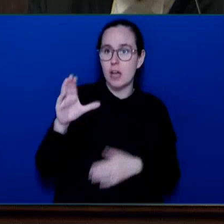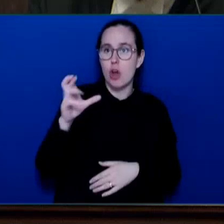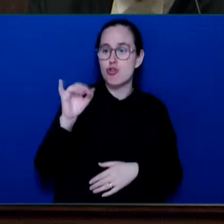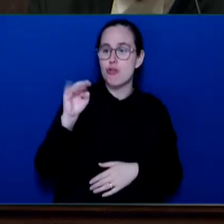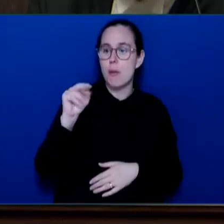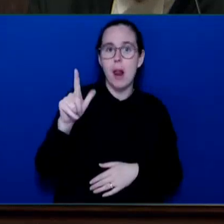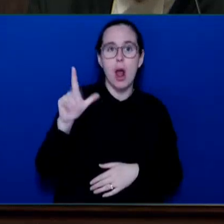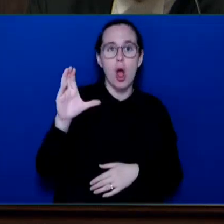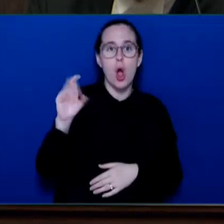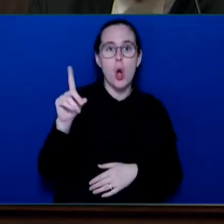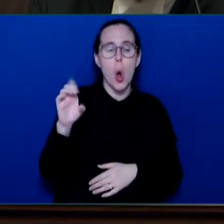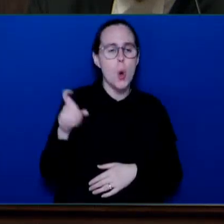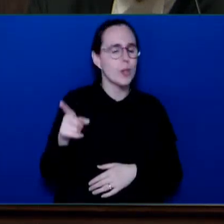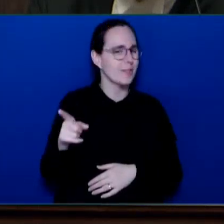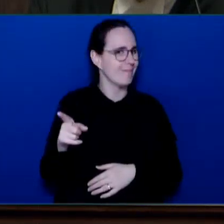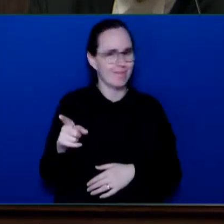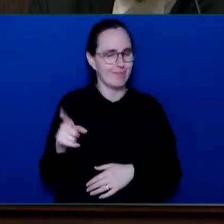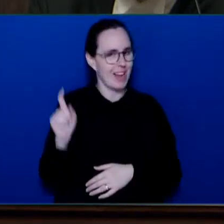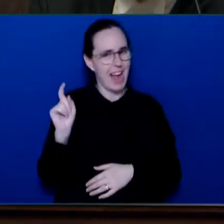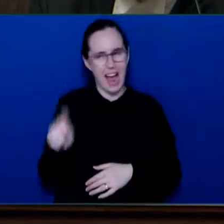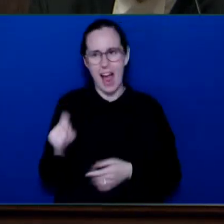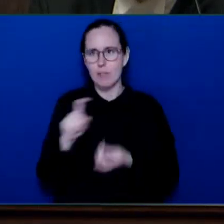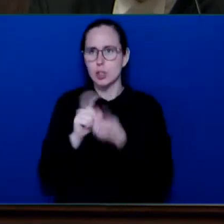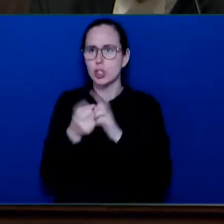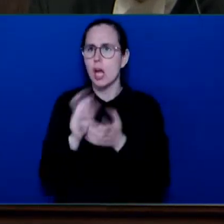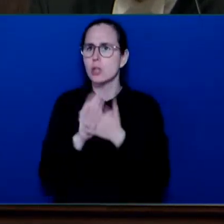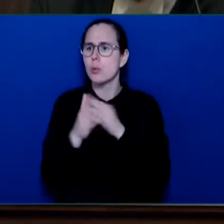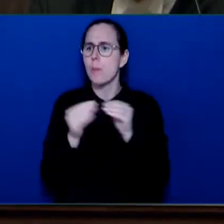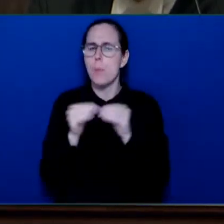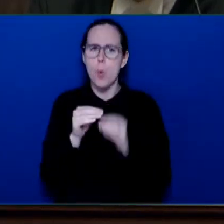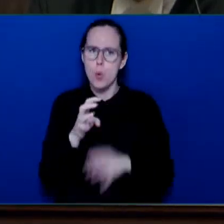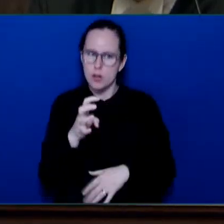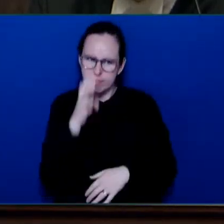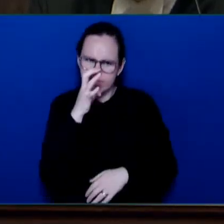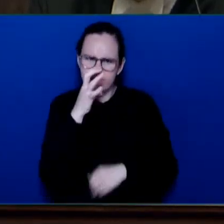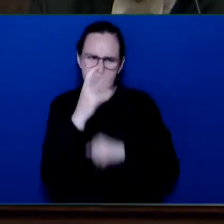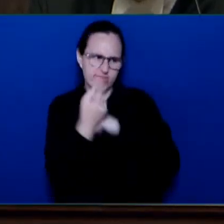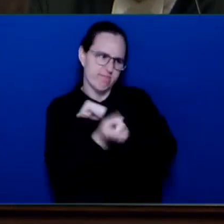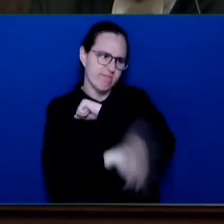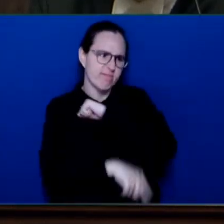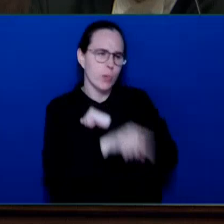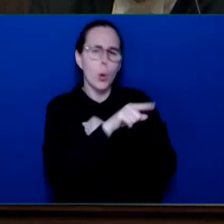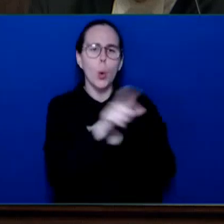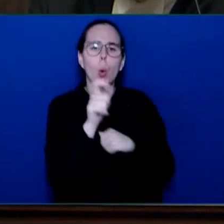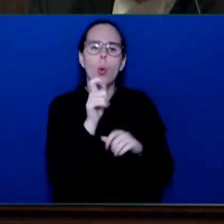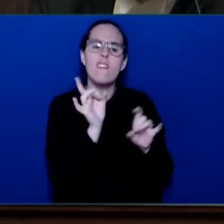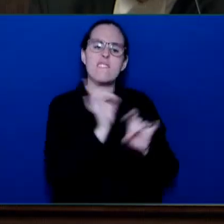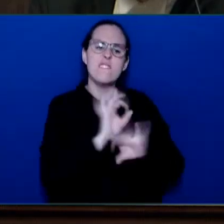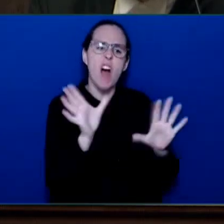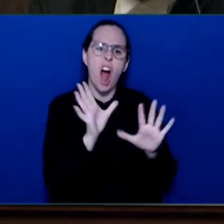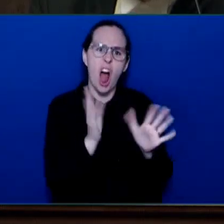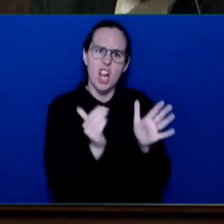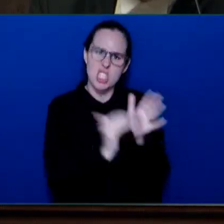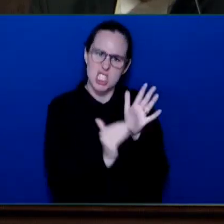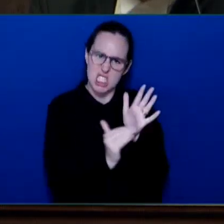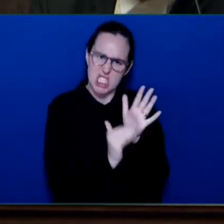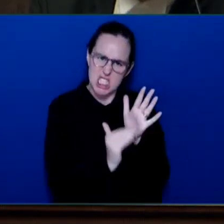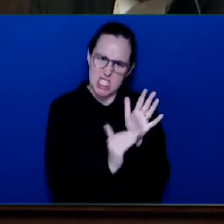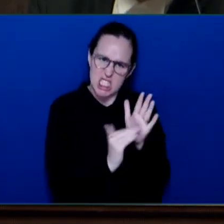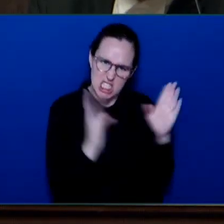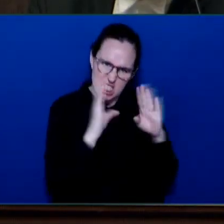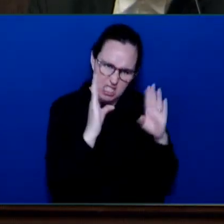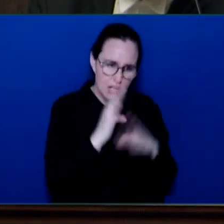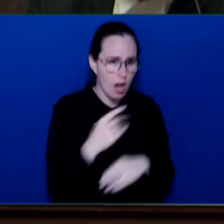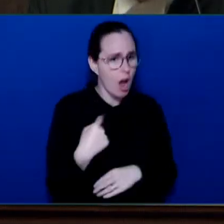necessary to keep repeat violent offenders off the street. Mr. Speaker, I'll continue my advocacy. I've told that bail reform passed in the Senate